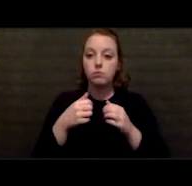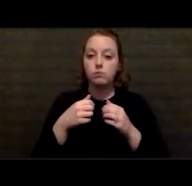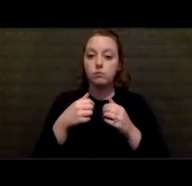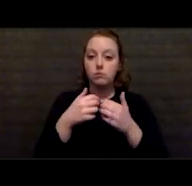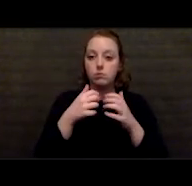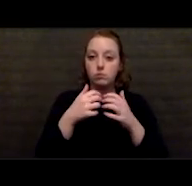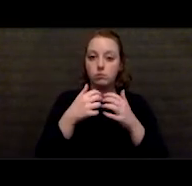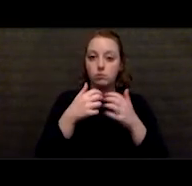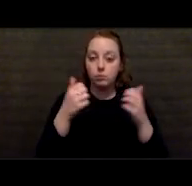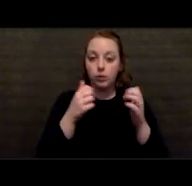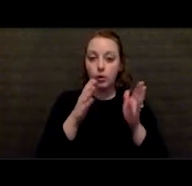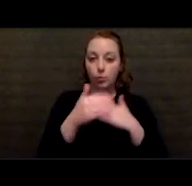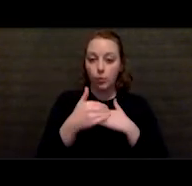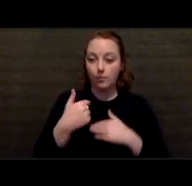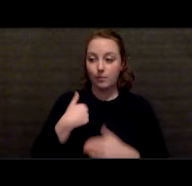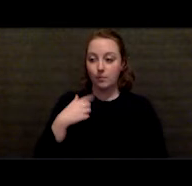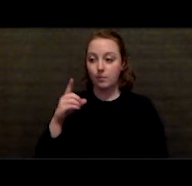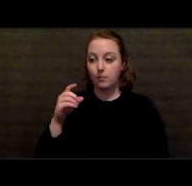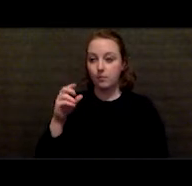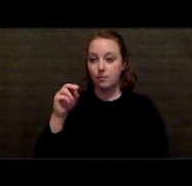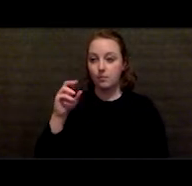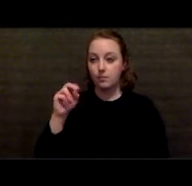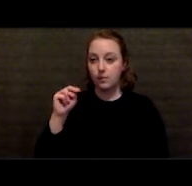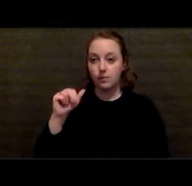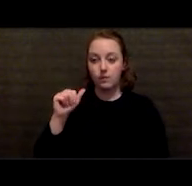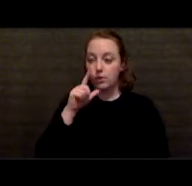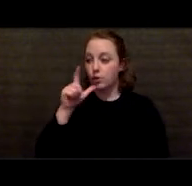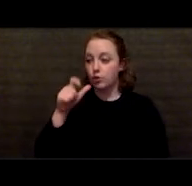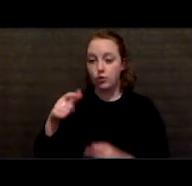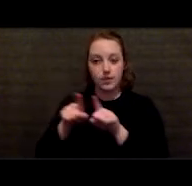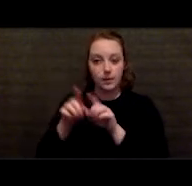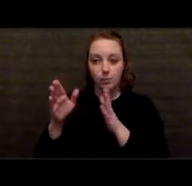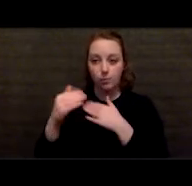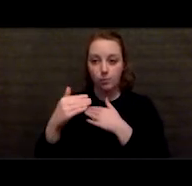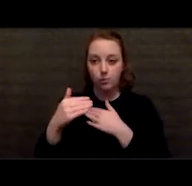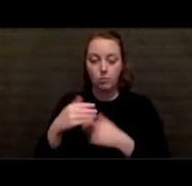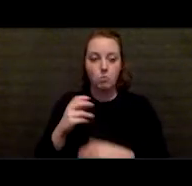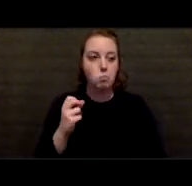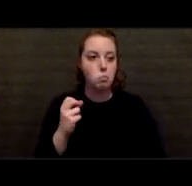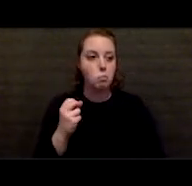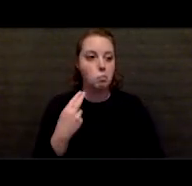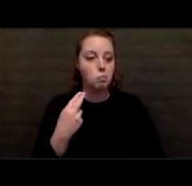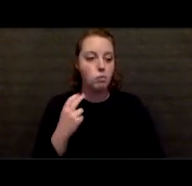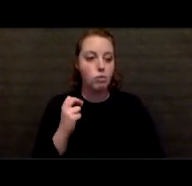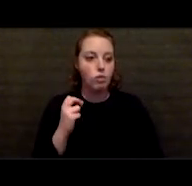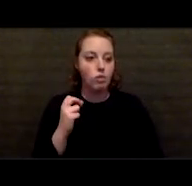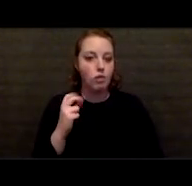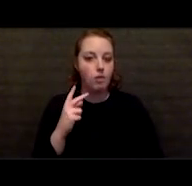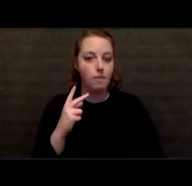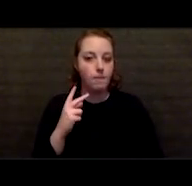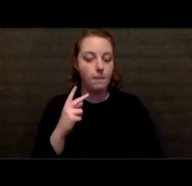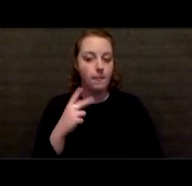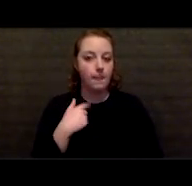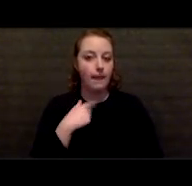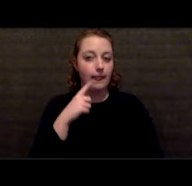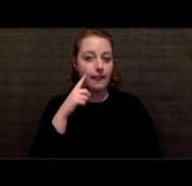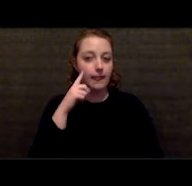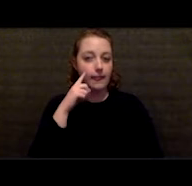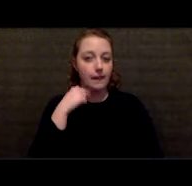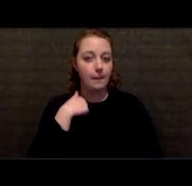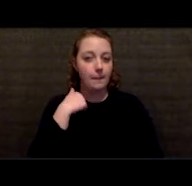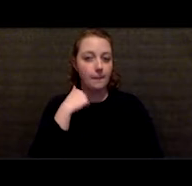be in the same room. Oh, okay. I think I'm helping facilitate for you